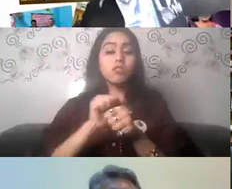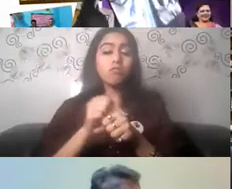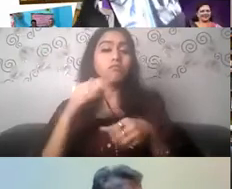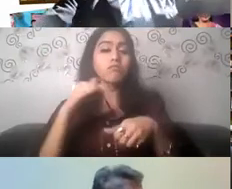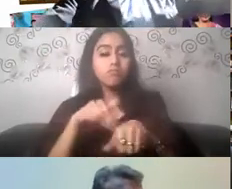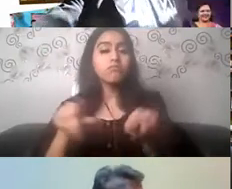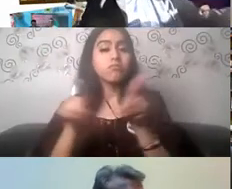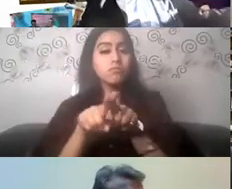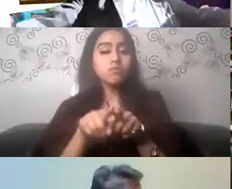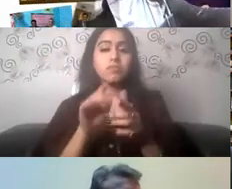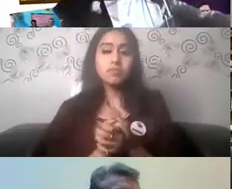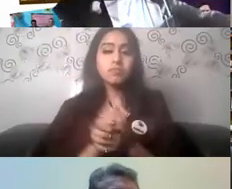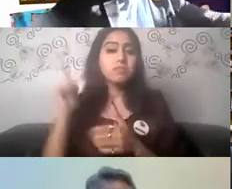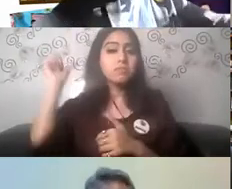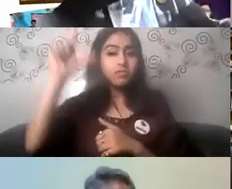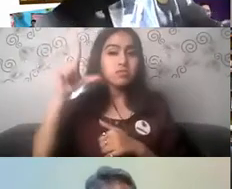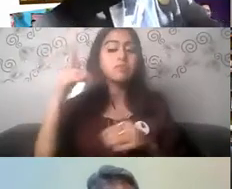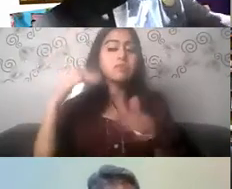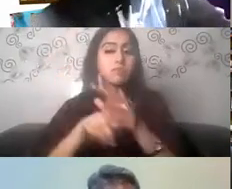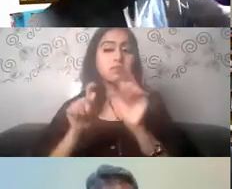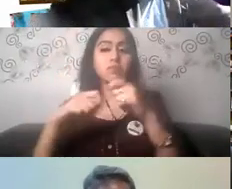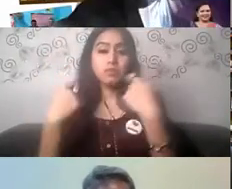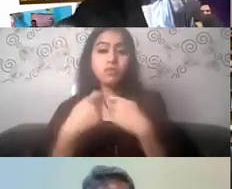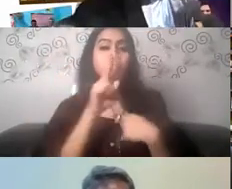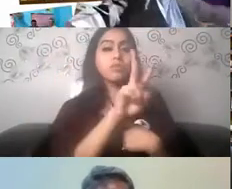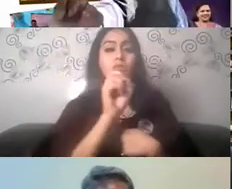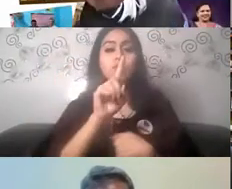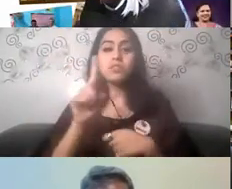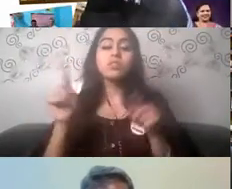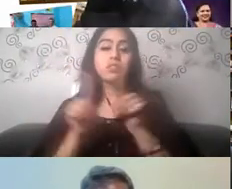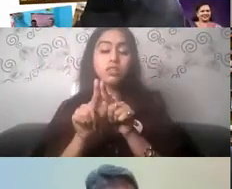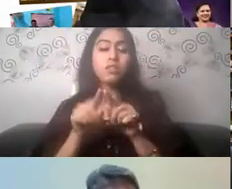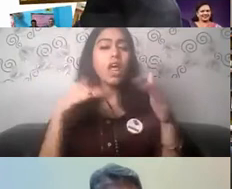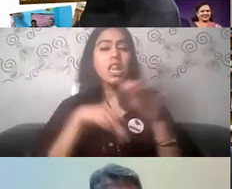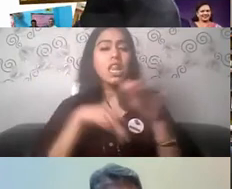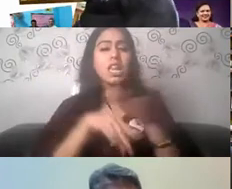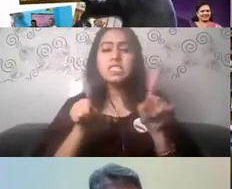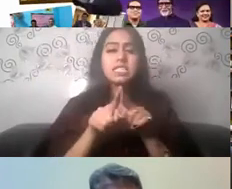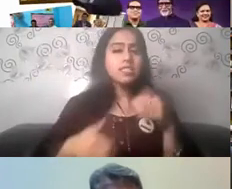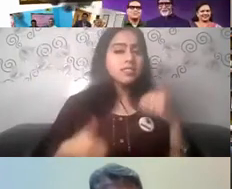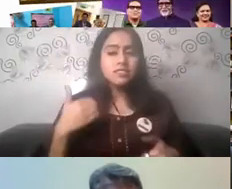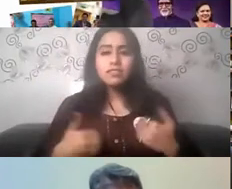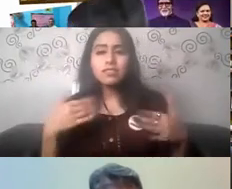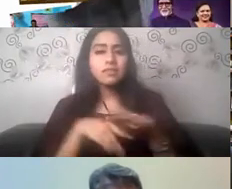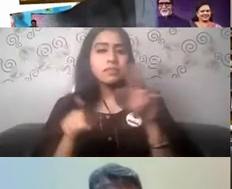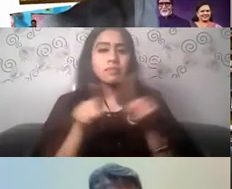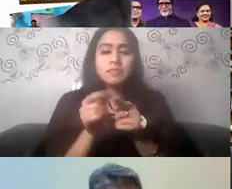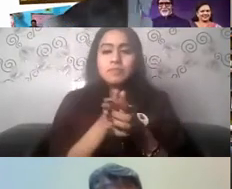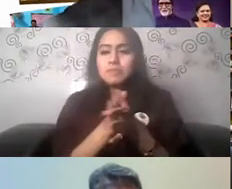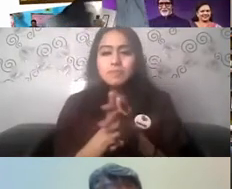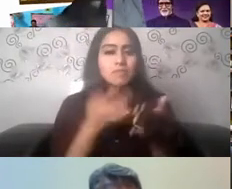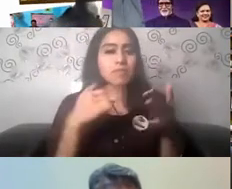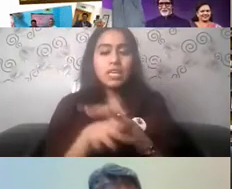Inclusion London team as CEO in 2011. She's passionate about value and contribution